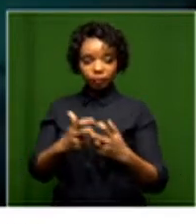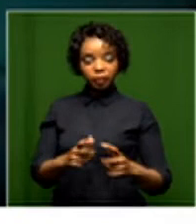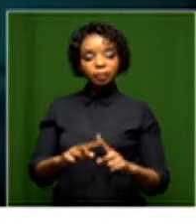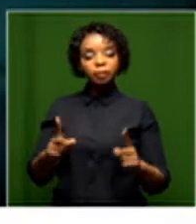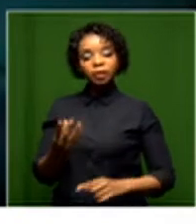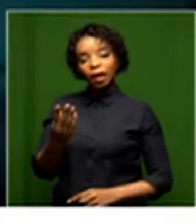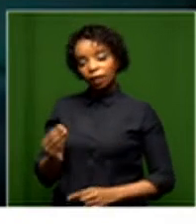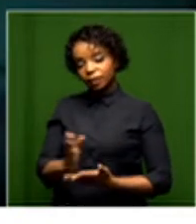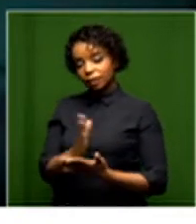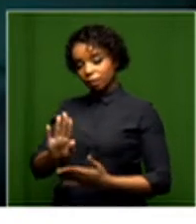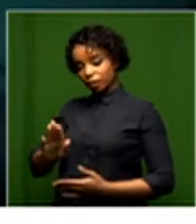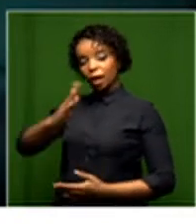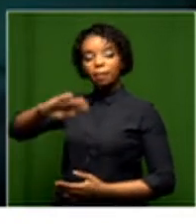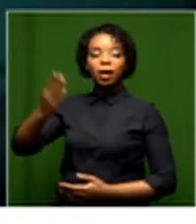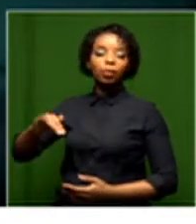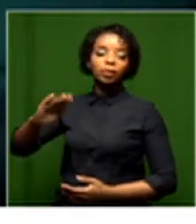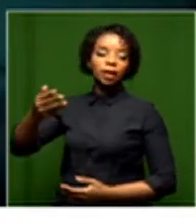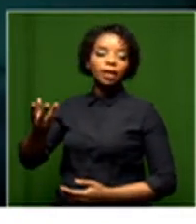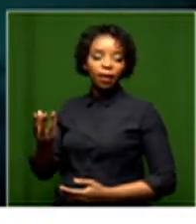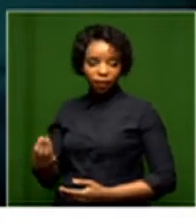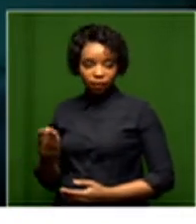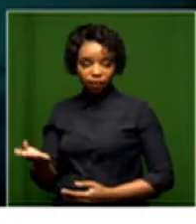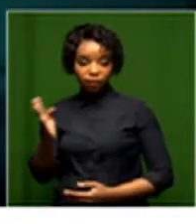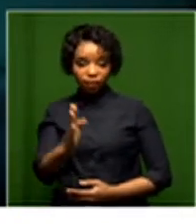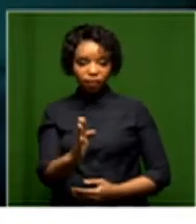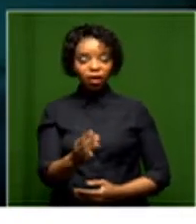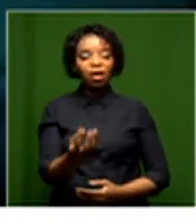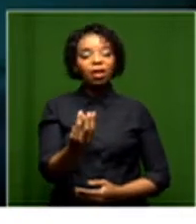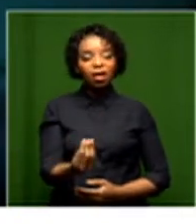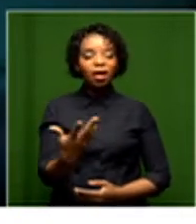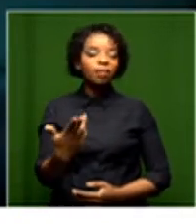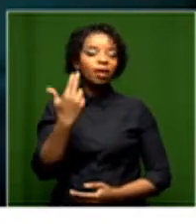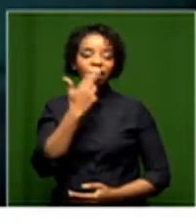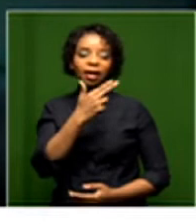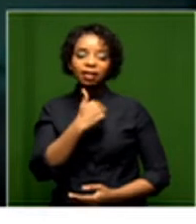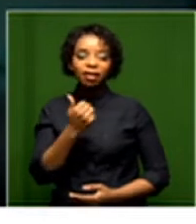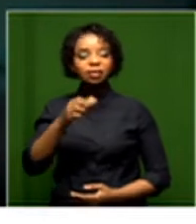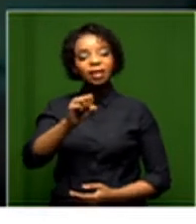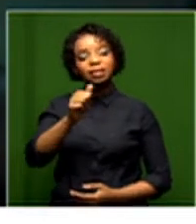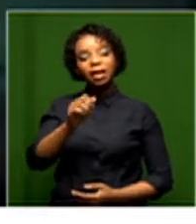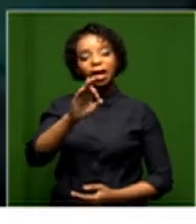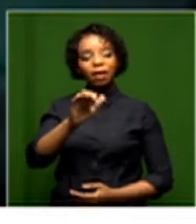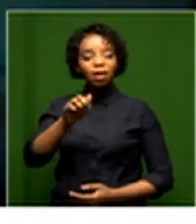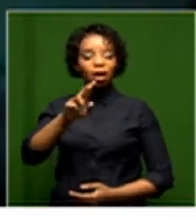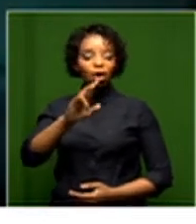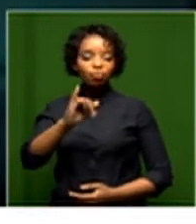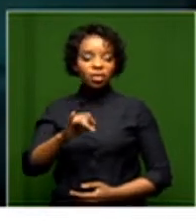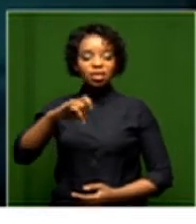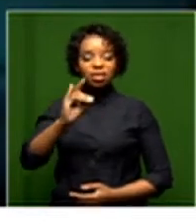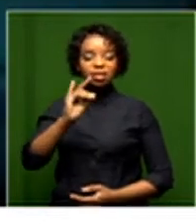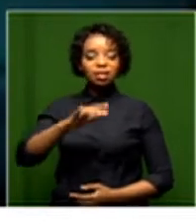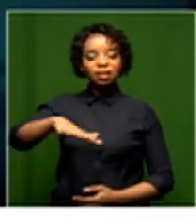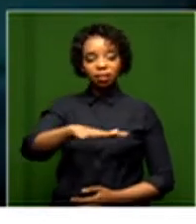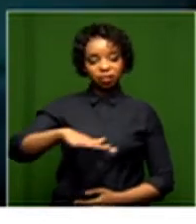that. Victoria's got some lovely safari areas, safari grasses and that. Walter Sisulu's also got a reach